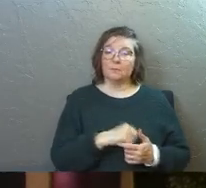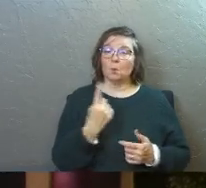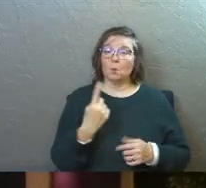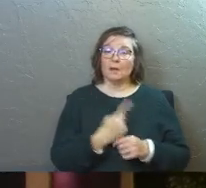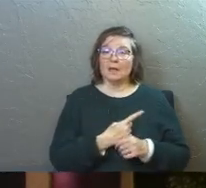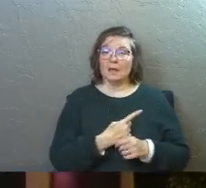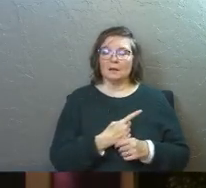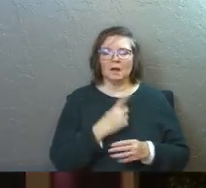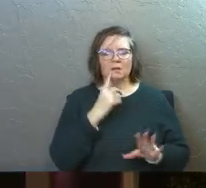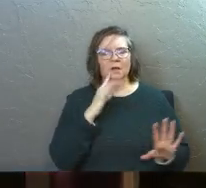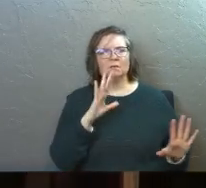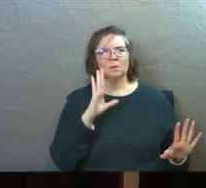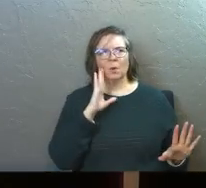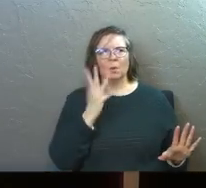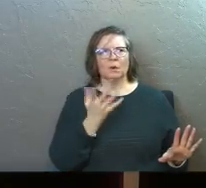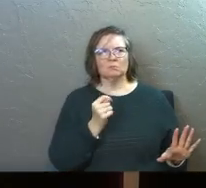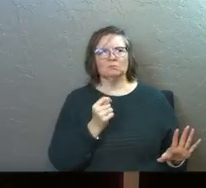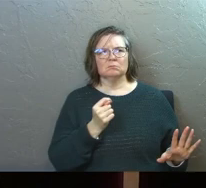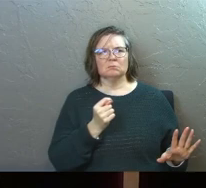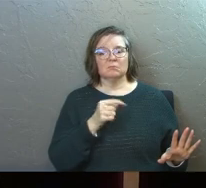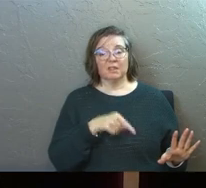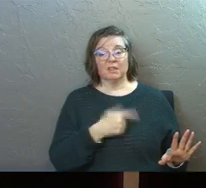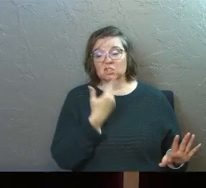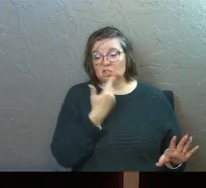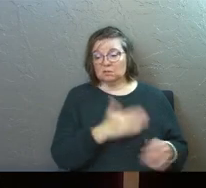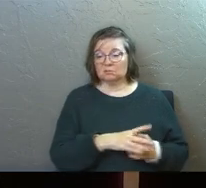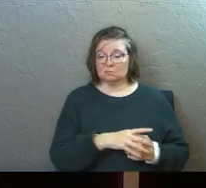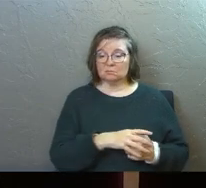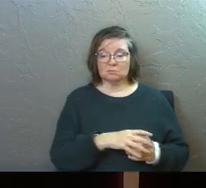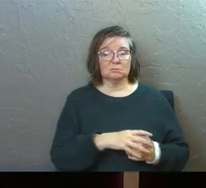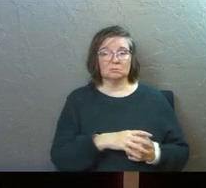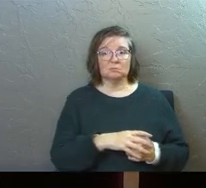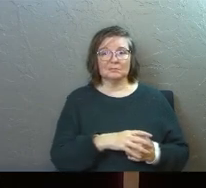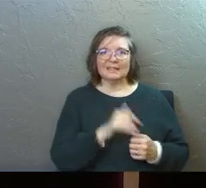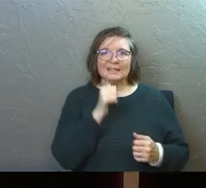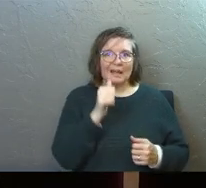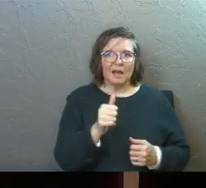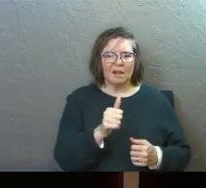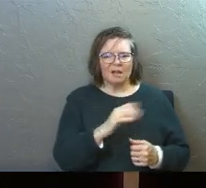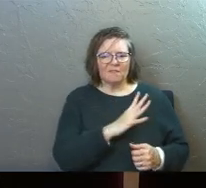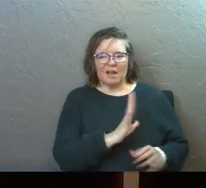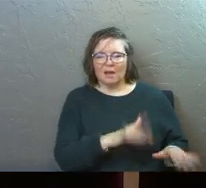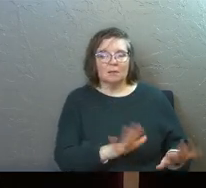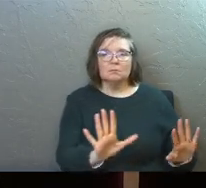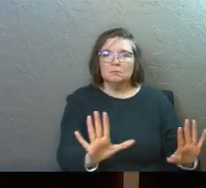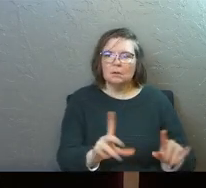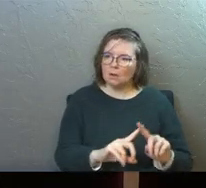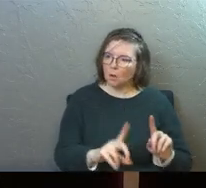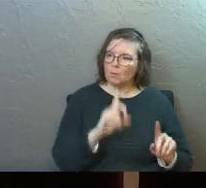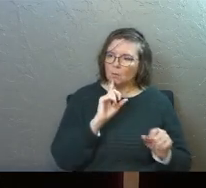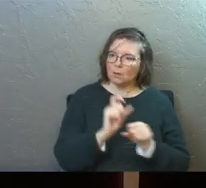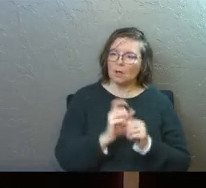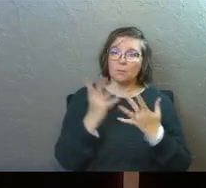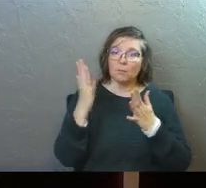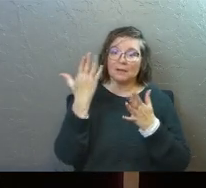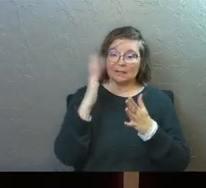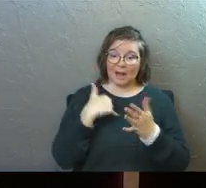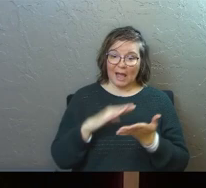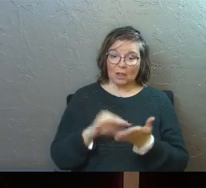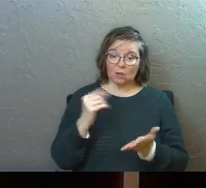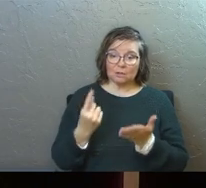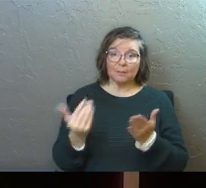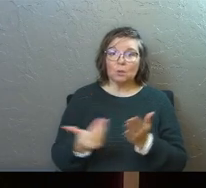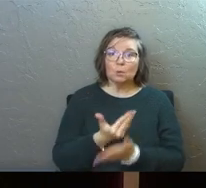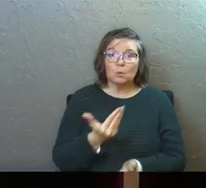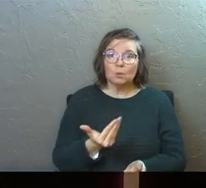Eventually, one day I came to it and go, you know what? This is good. Not like, it's fine. But like, no, praise God. I learned something